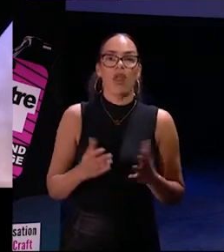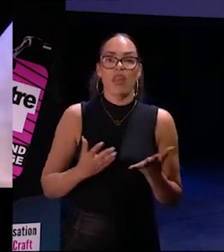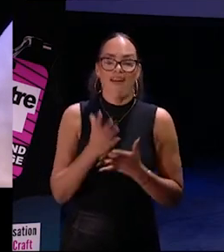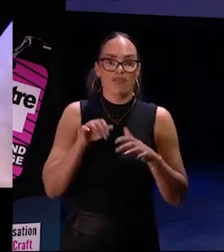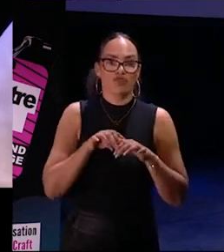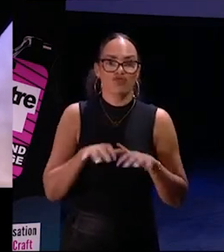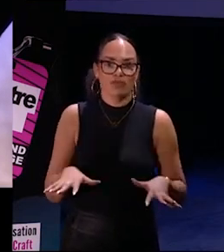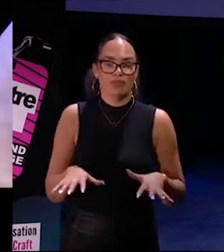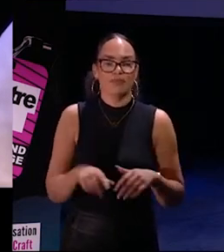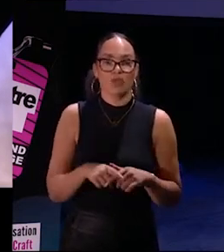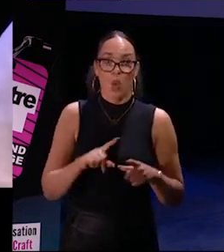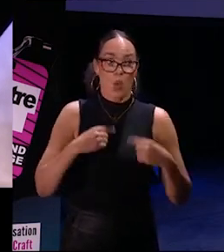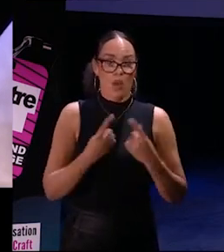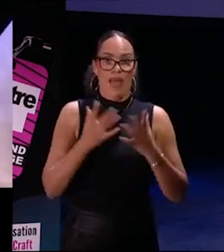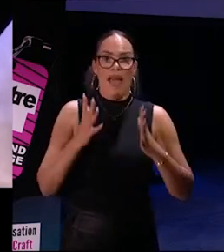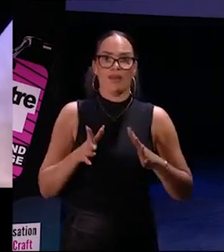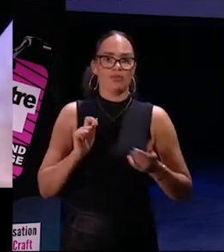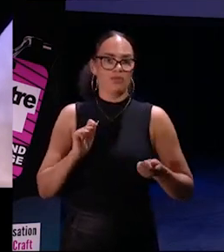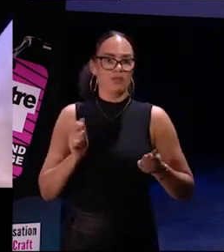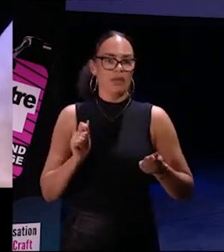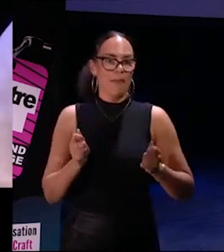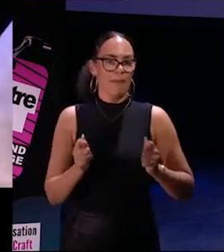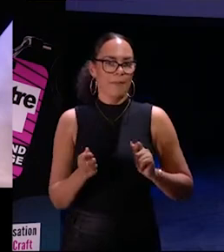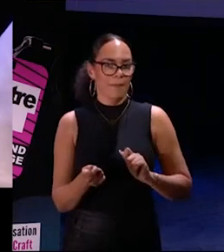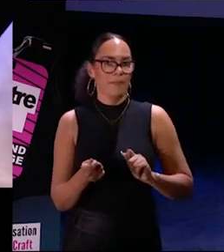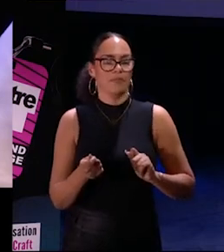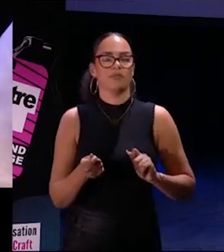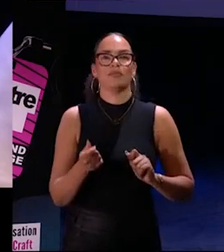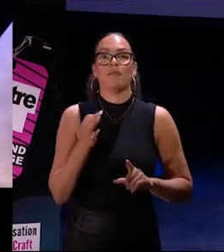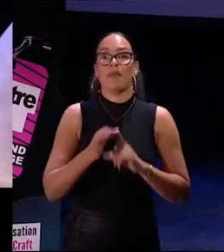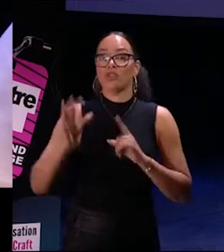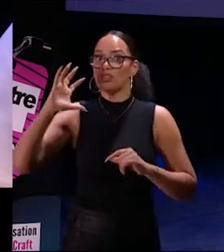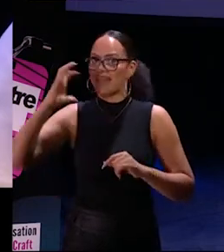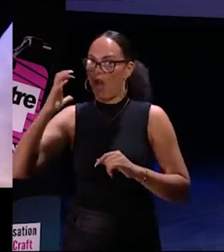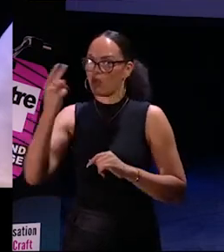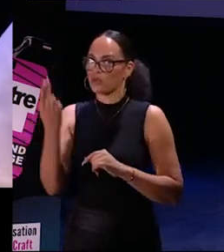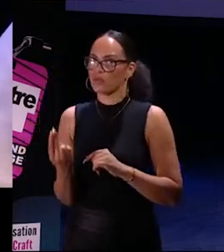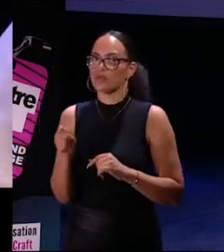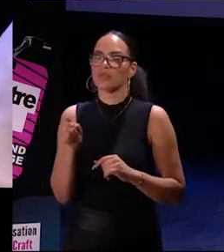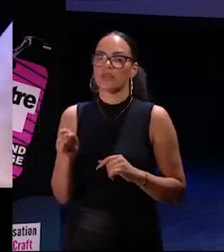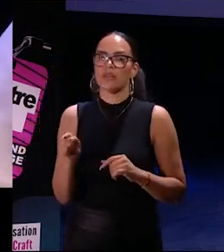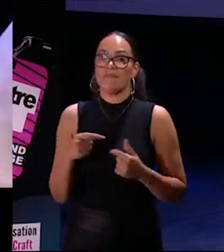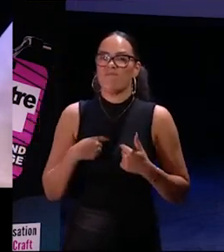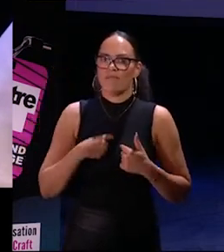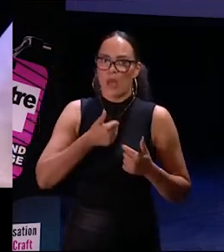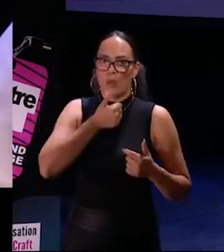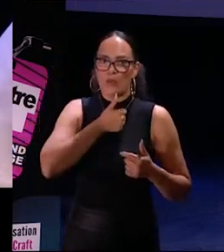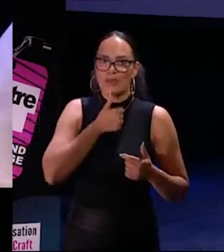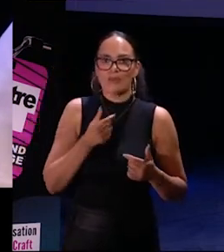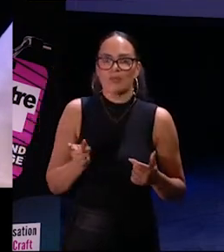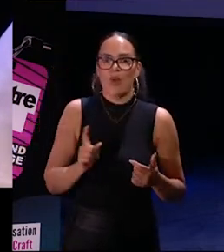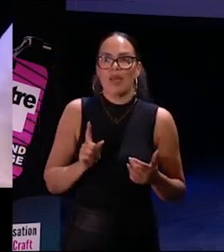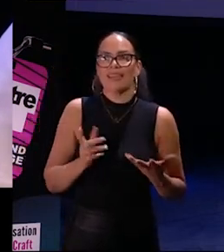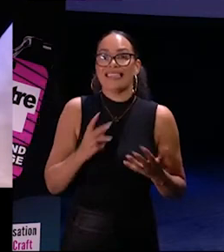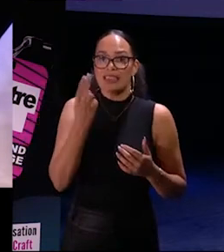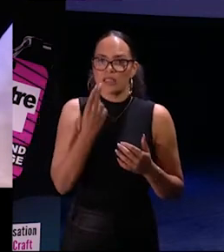had to adapt quite a lot of the way we've done our work, especially as a sound designer, specifically for a sound designer, because obviously I'm used to sound design